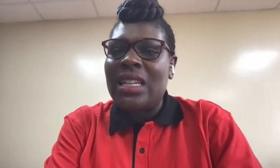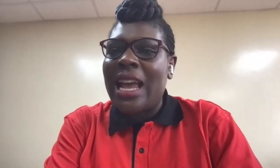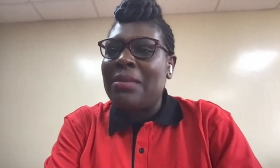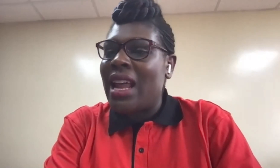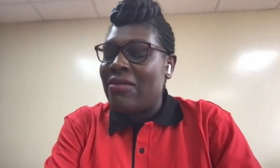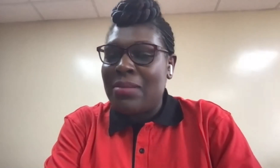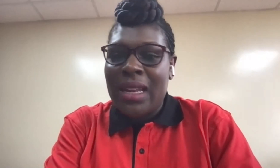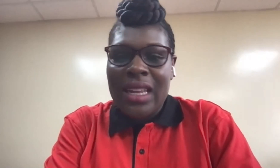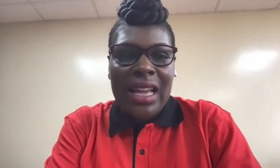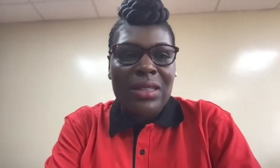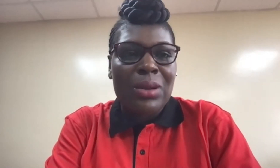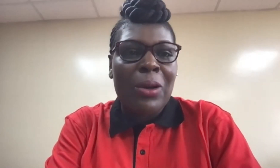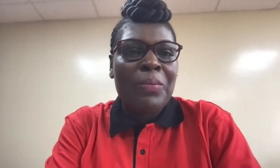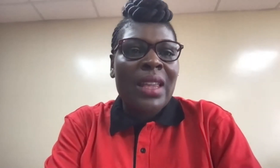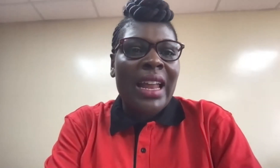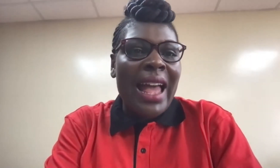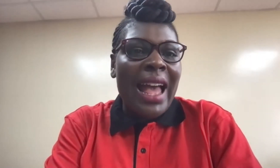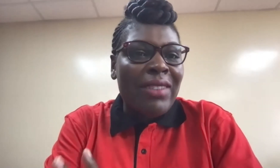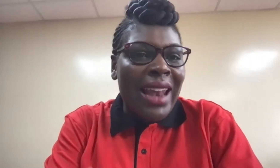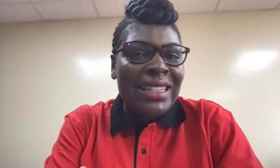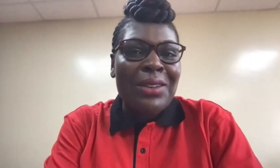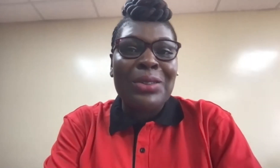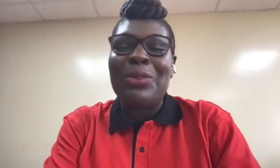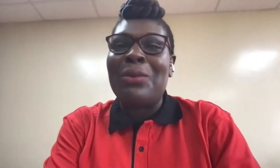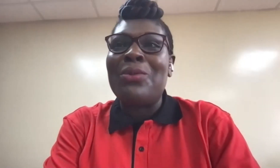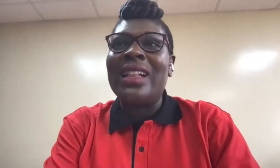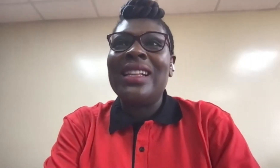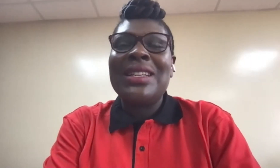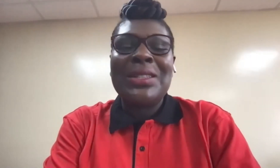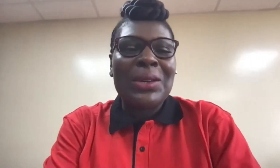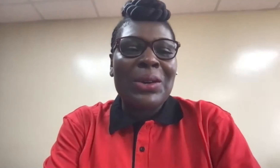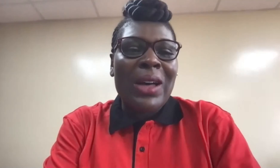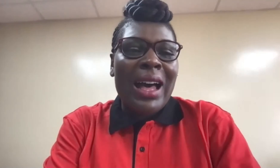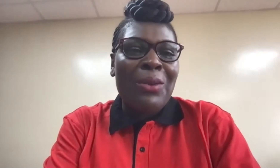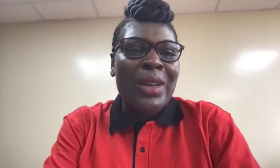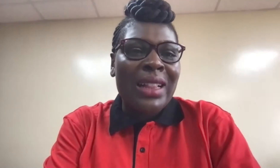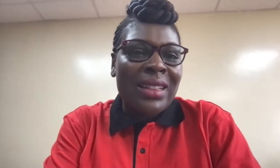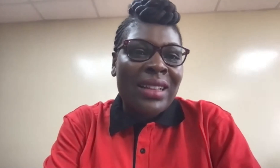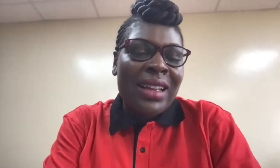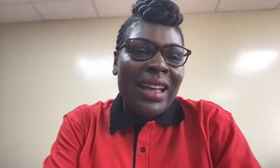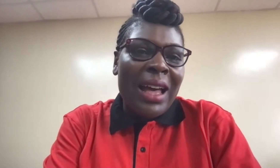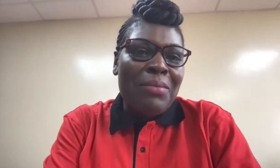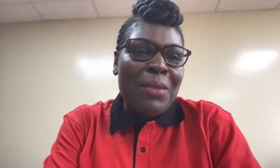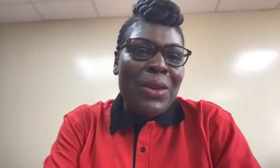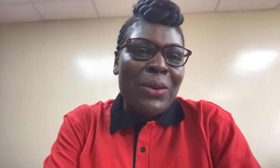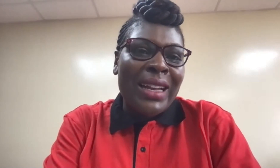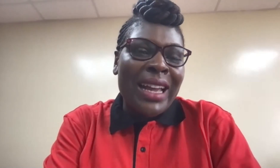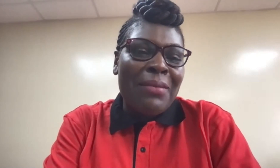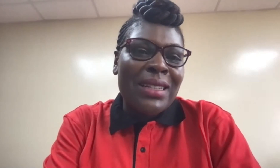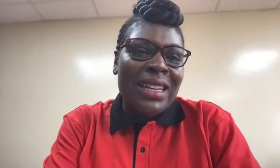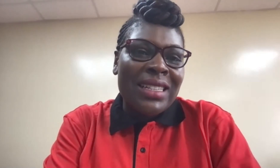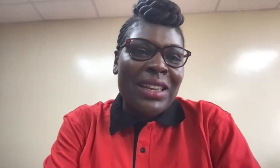an employee of Ikitabu, I think he's one of my best bosses ever. I mean,